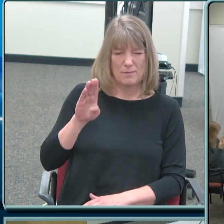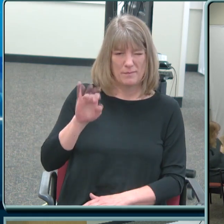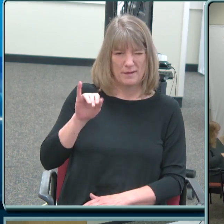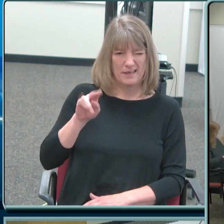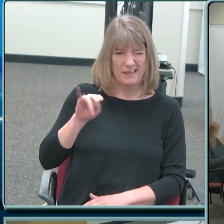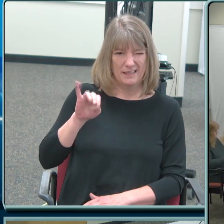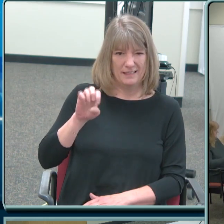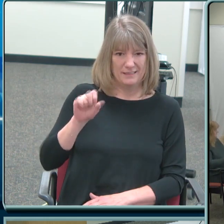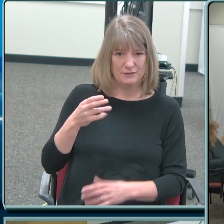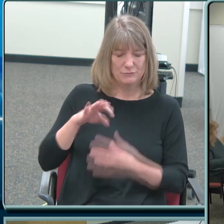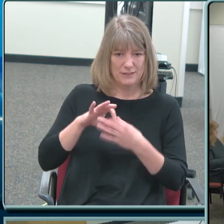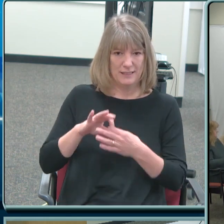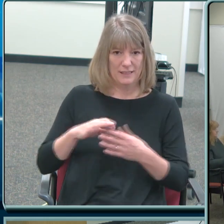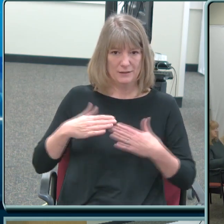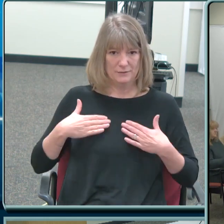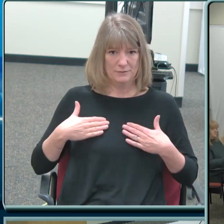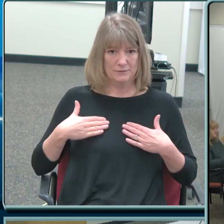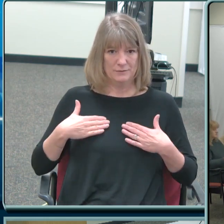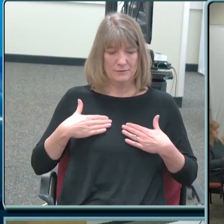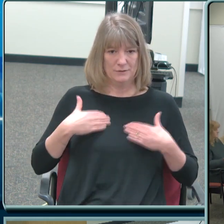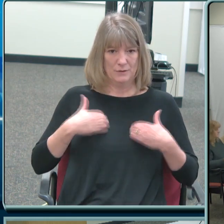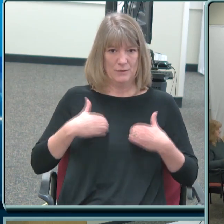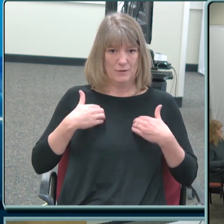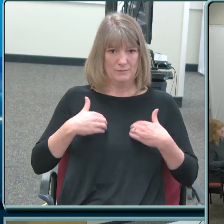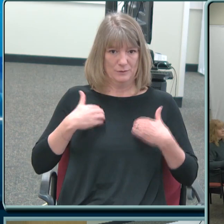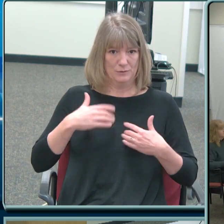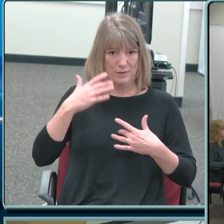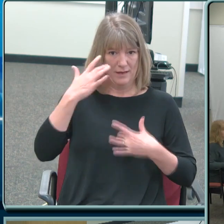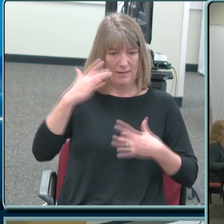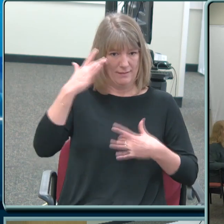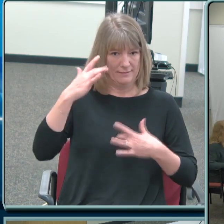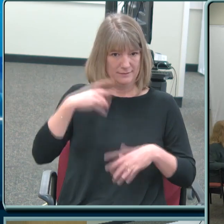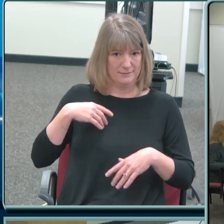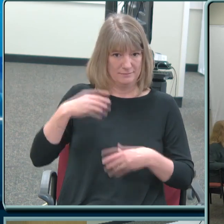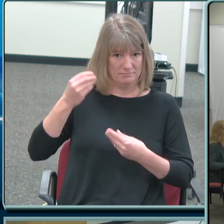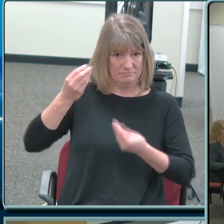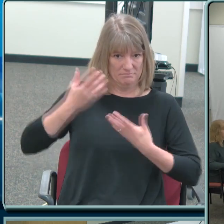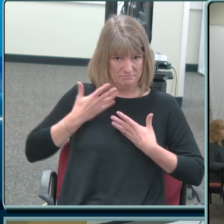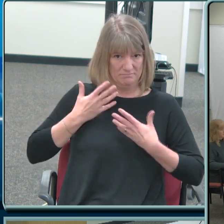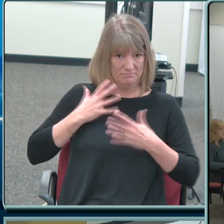to respiratory illness update. So Dr. Albanese.